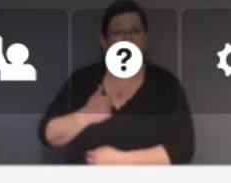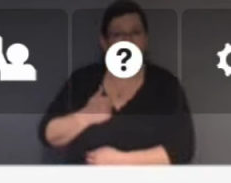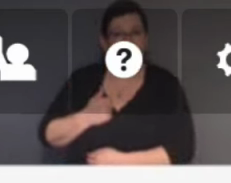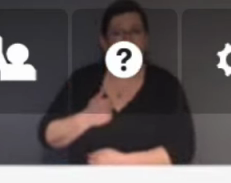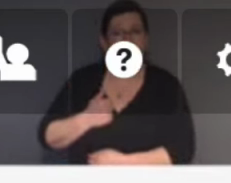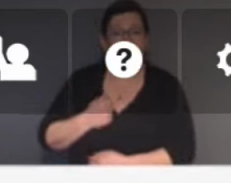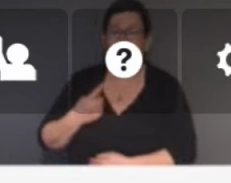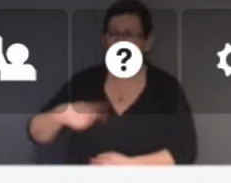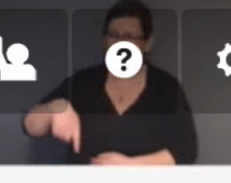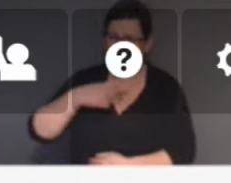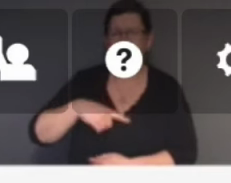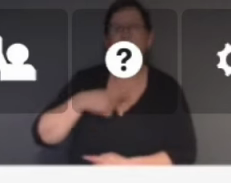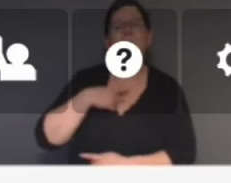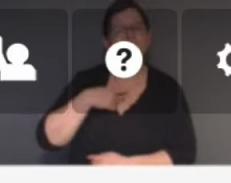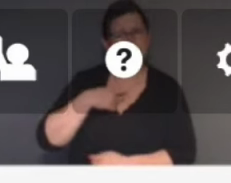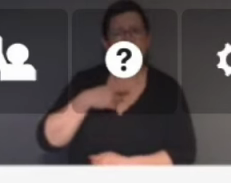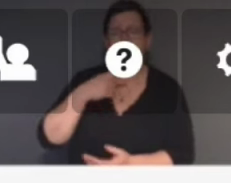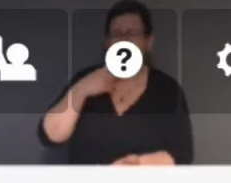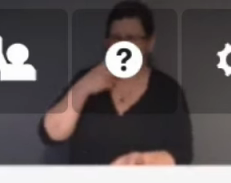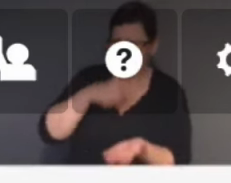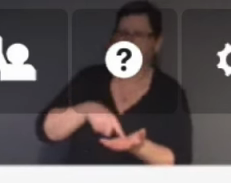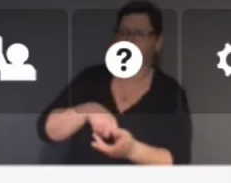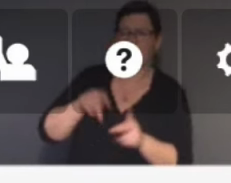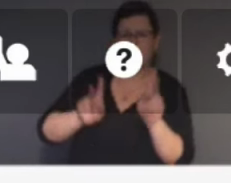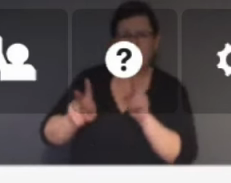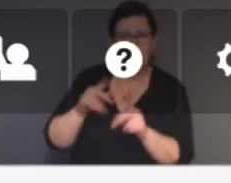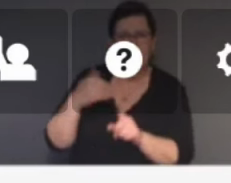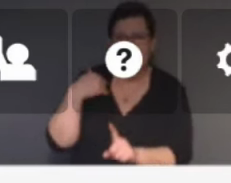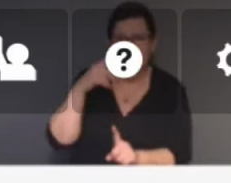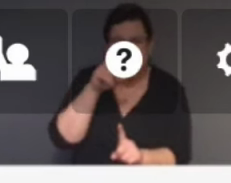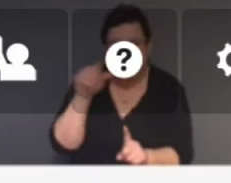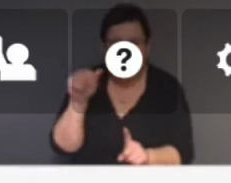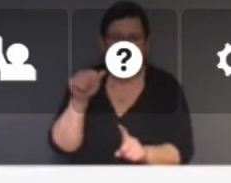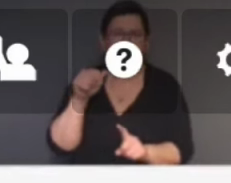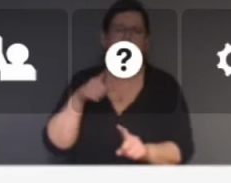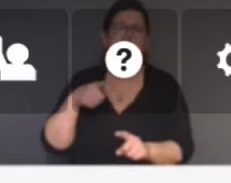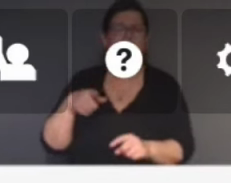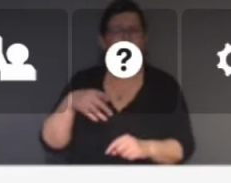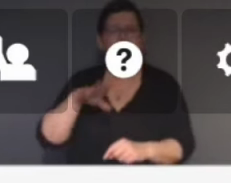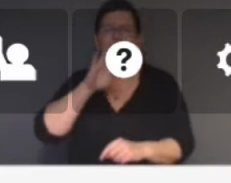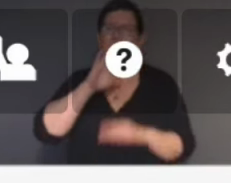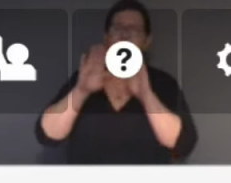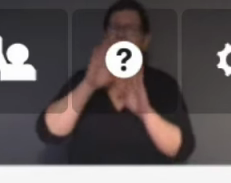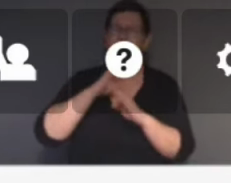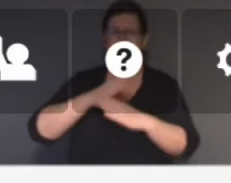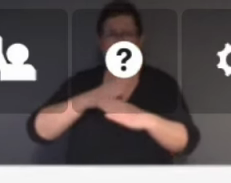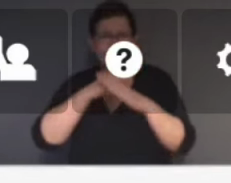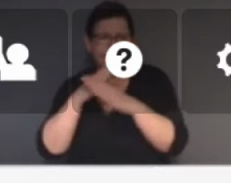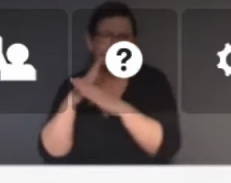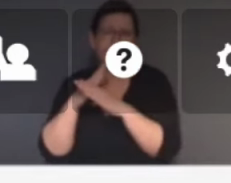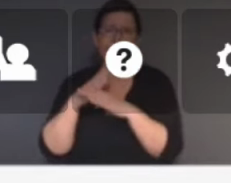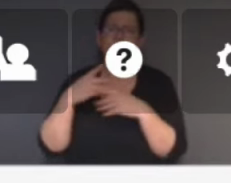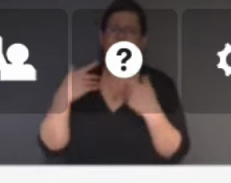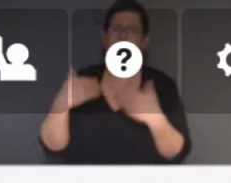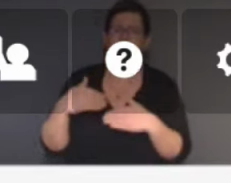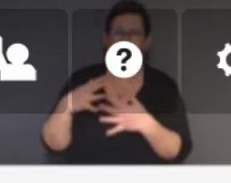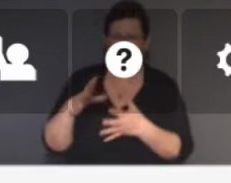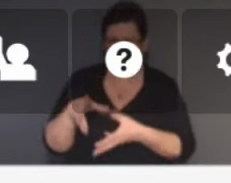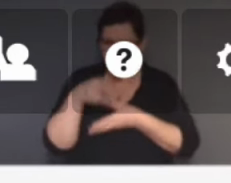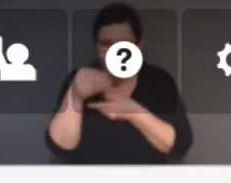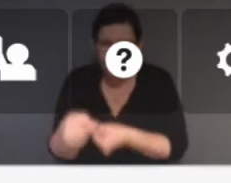costs. The Disability Tax Credit, DTC for short, is a